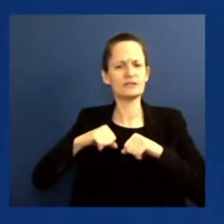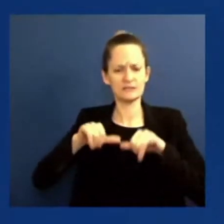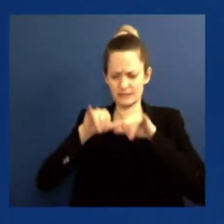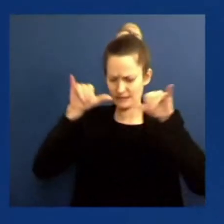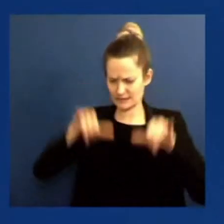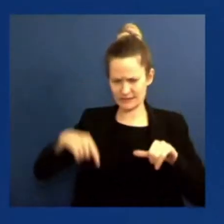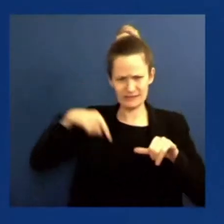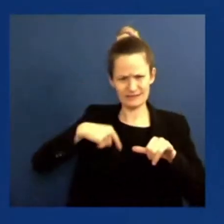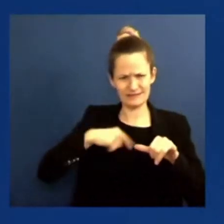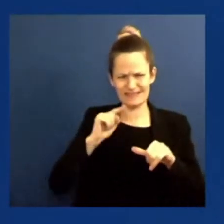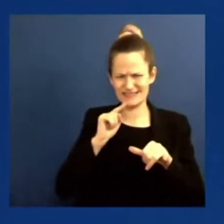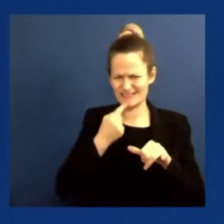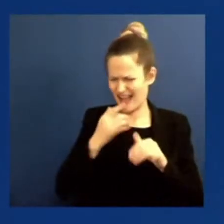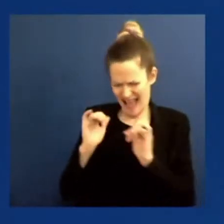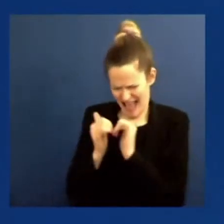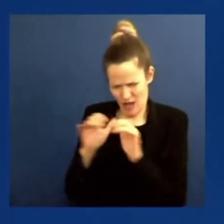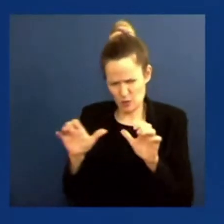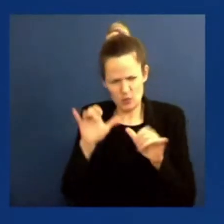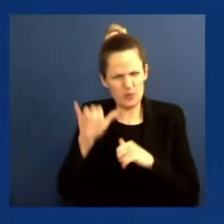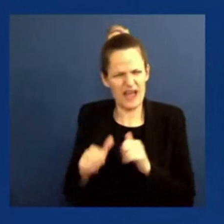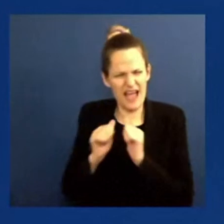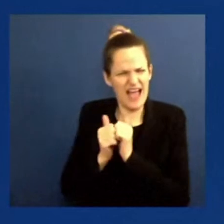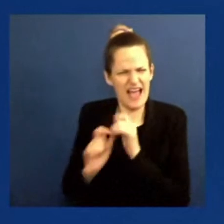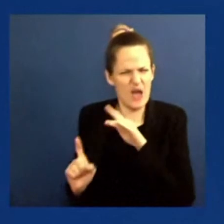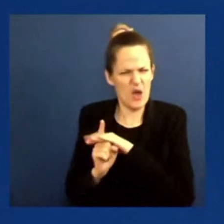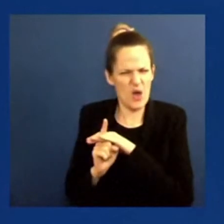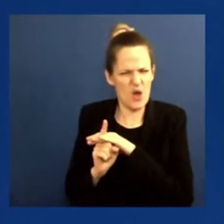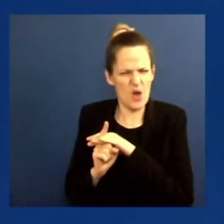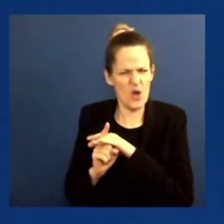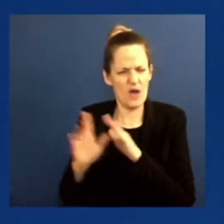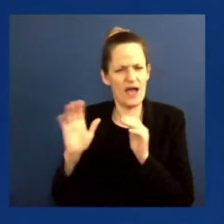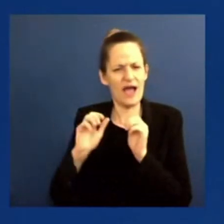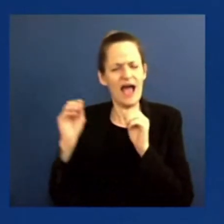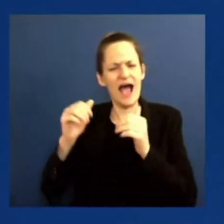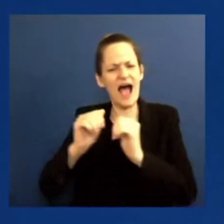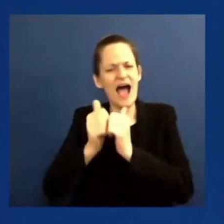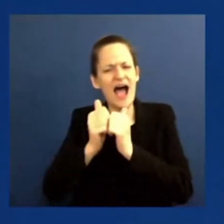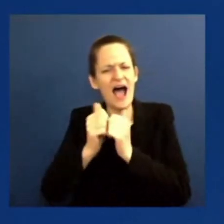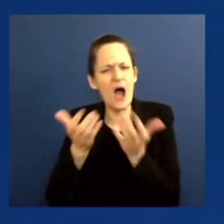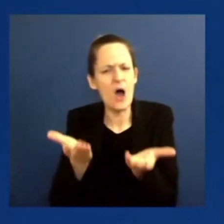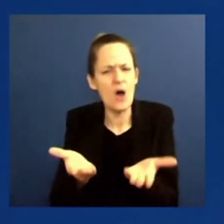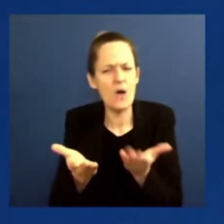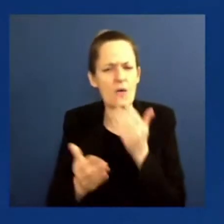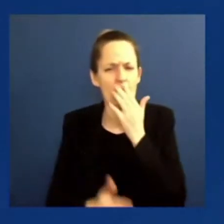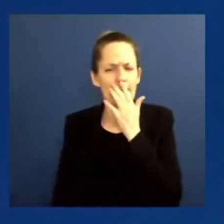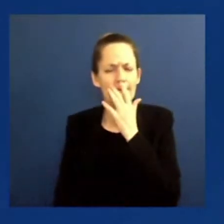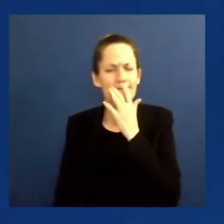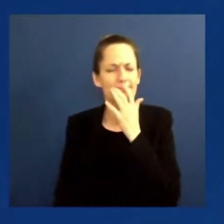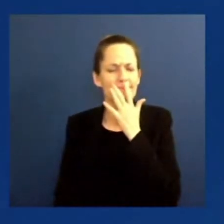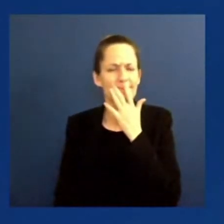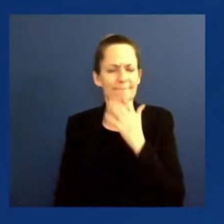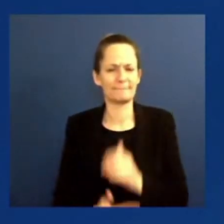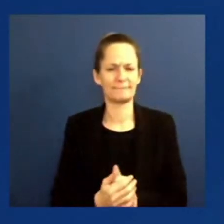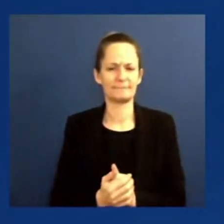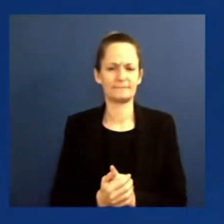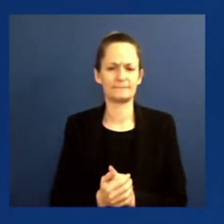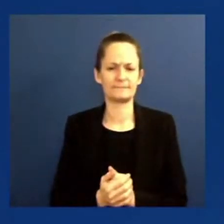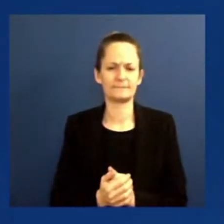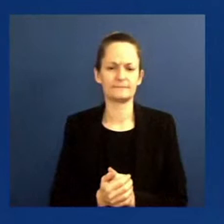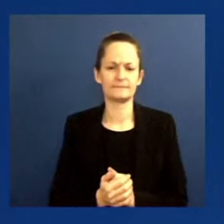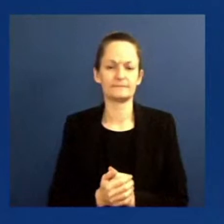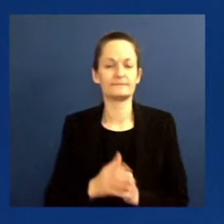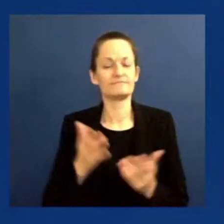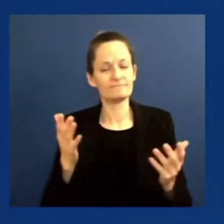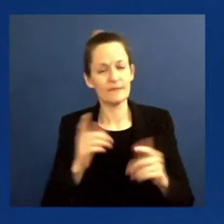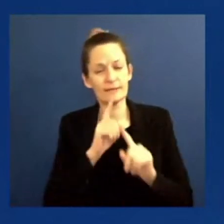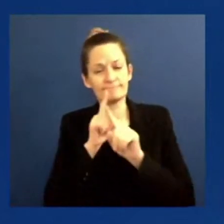Dr. Walensky just described clinically to you a moment ago? These are somewhat technical concepts, but I'd like to